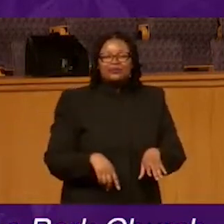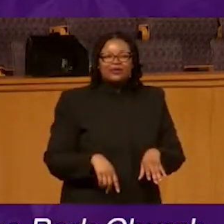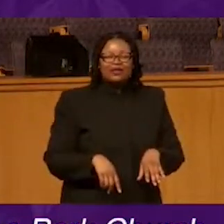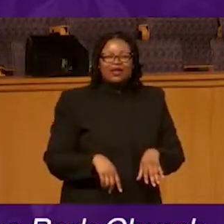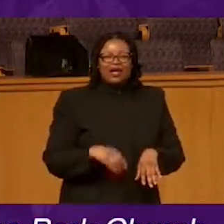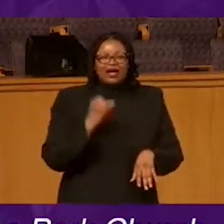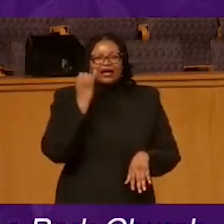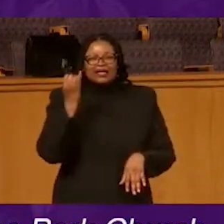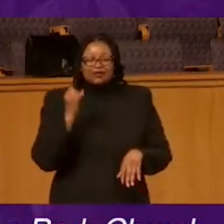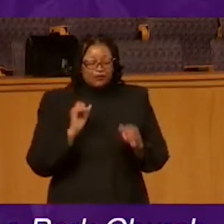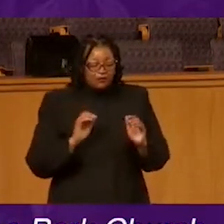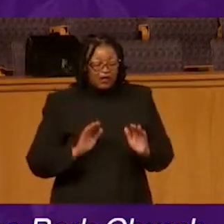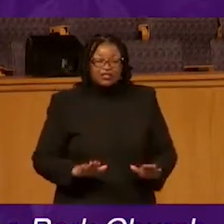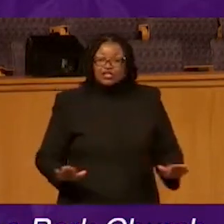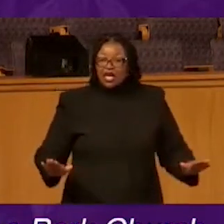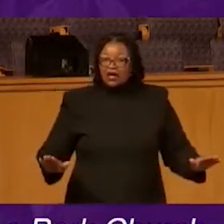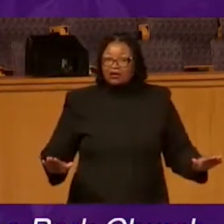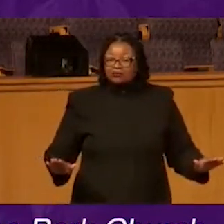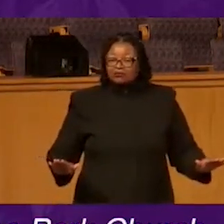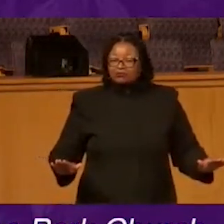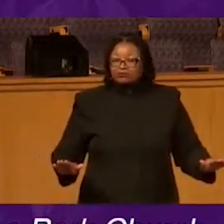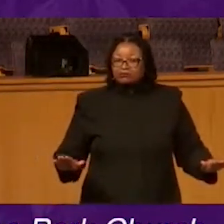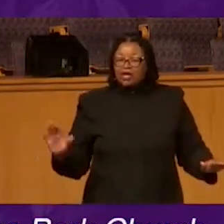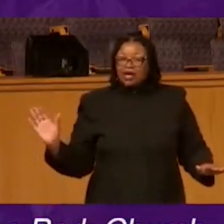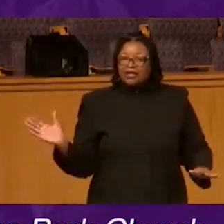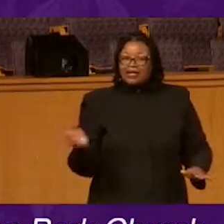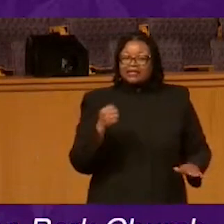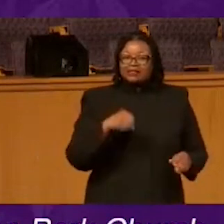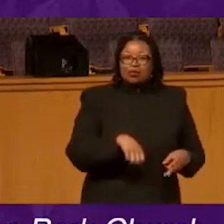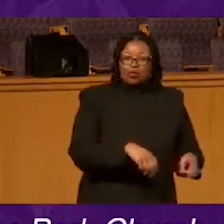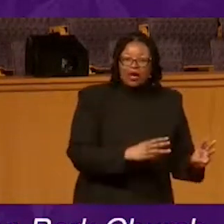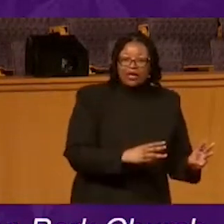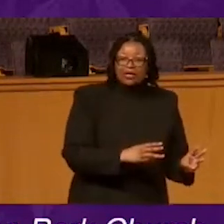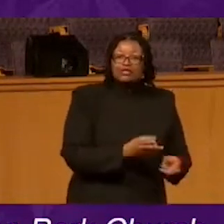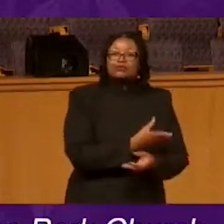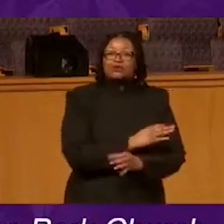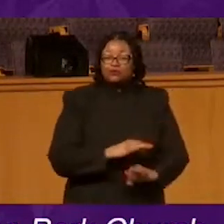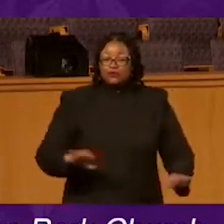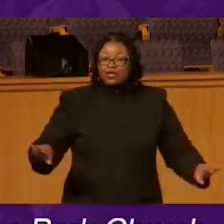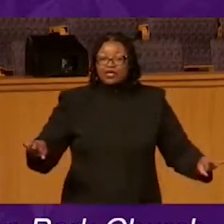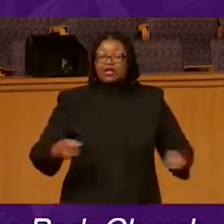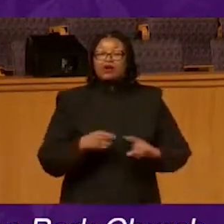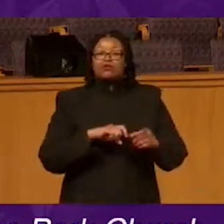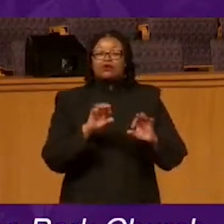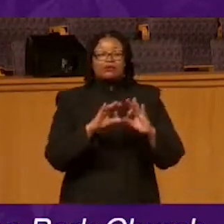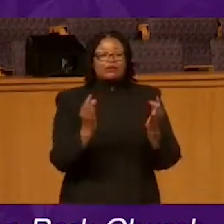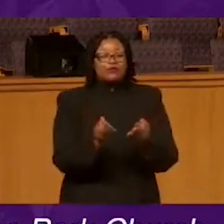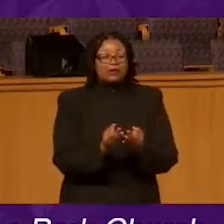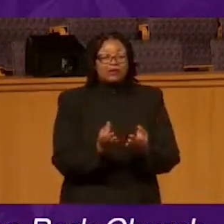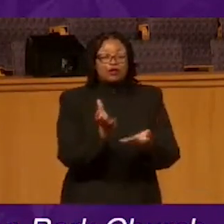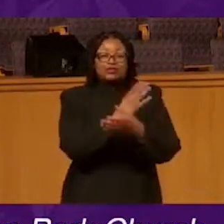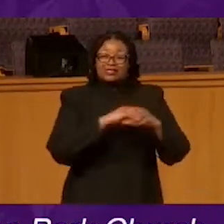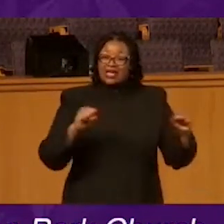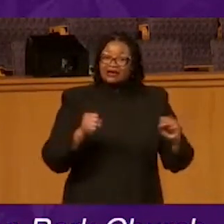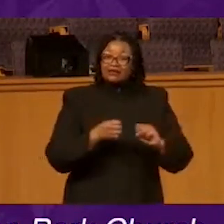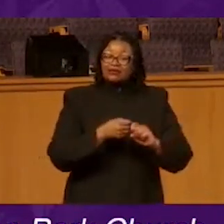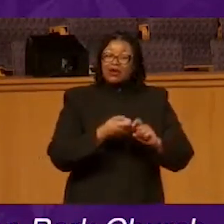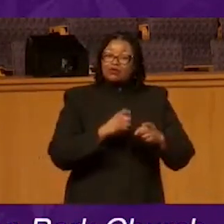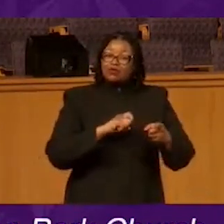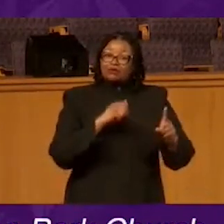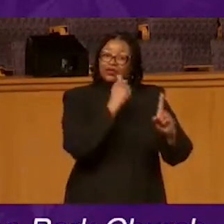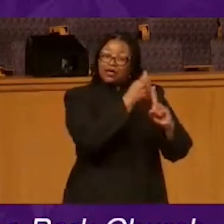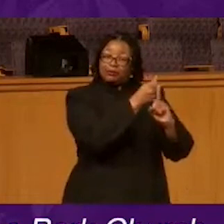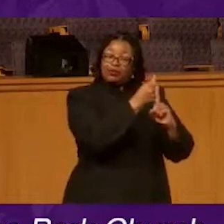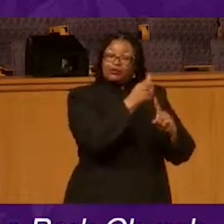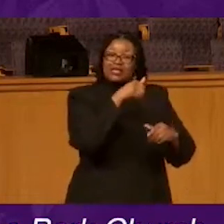chance a child gets a writ of emancipation from the family, or is rescued from the abuse that is within the family